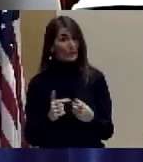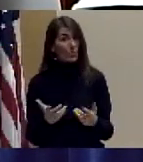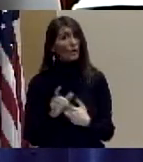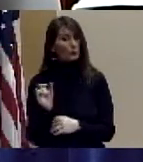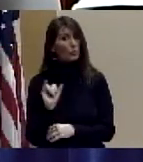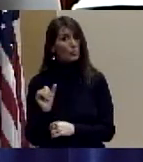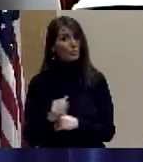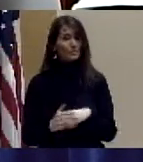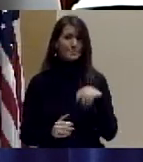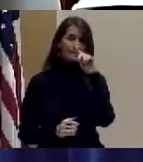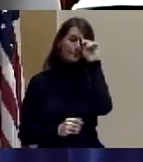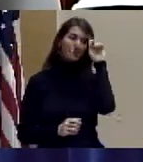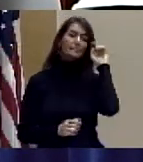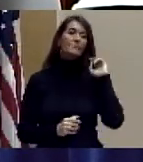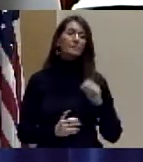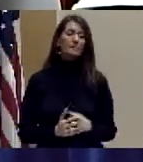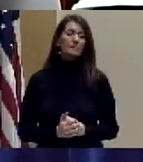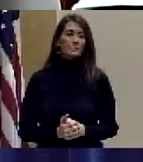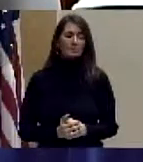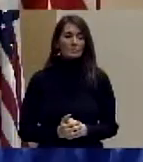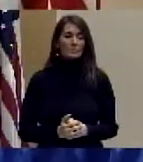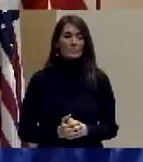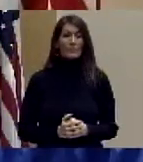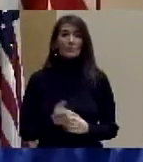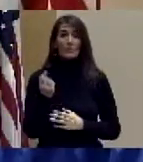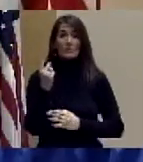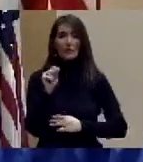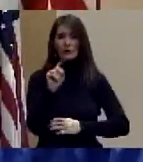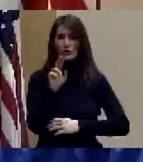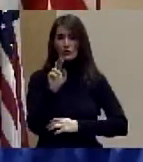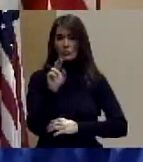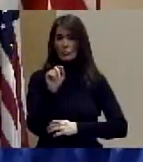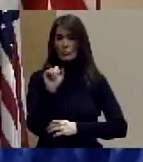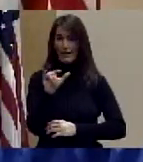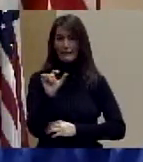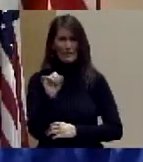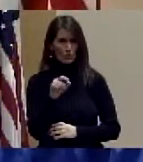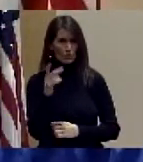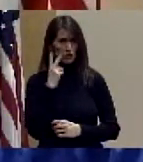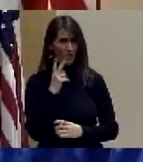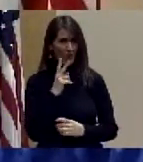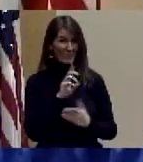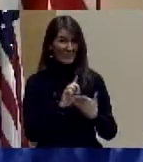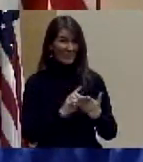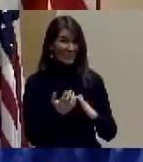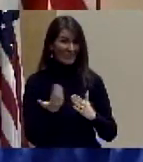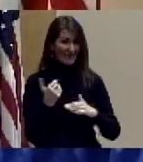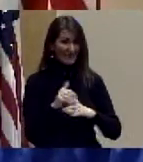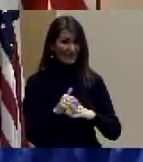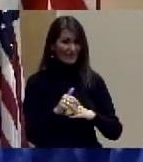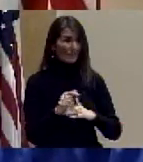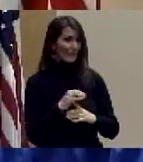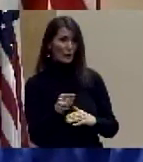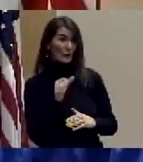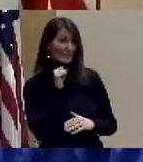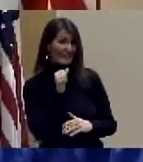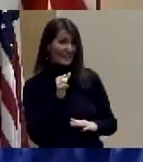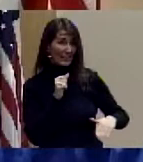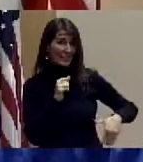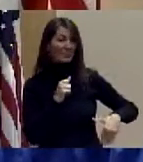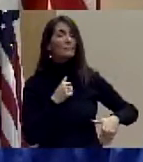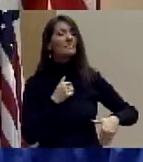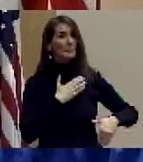want. Now this trail, for those of you that saw the designs last night, and if you didn't, I invite you to